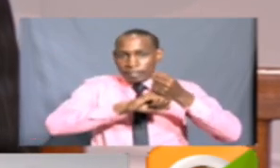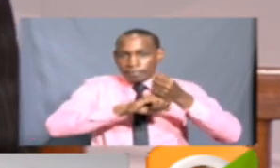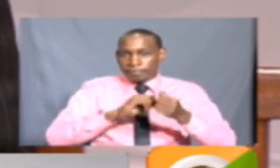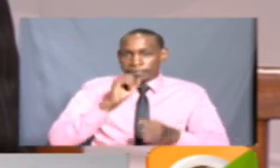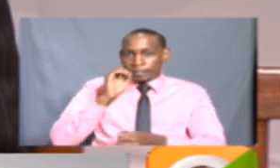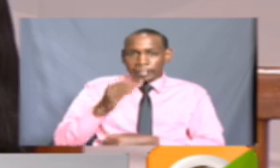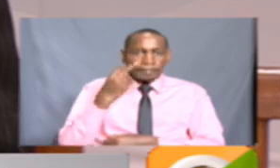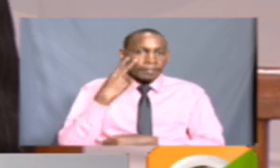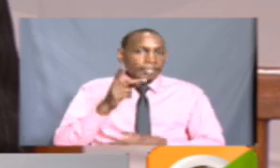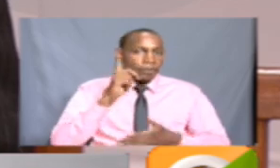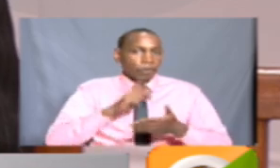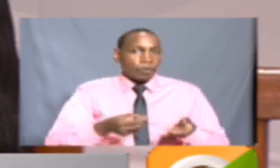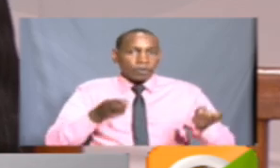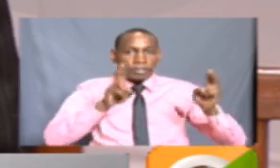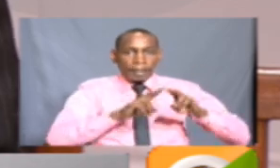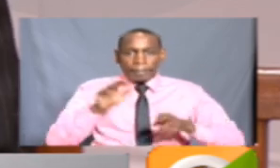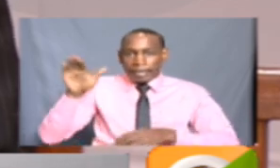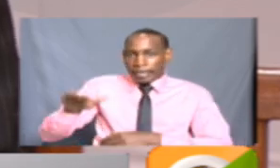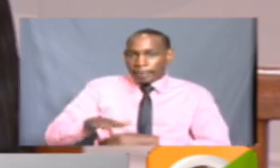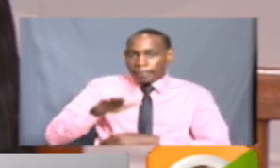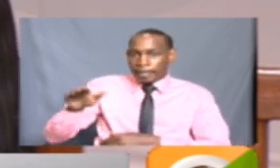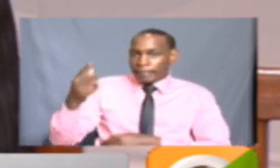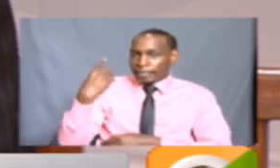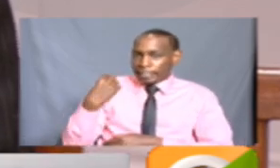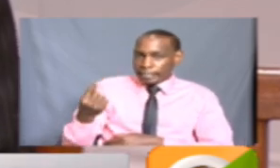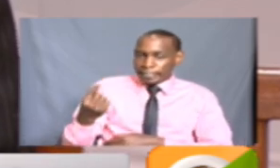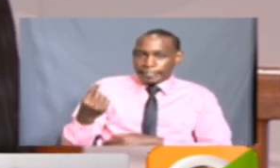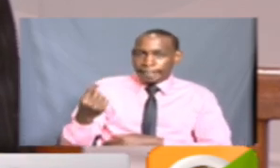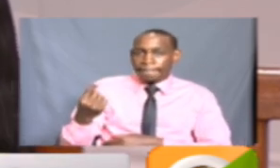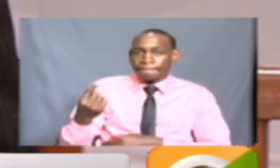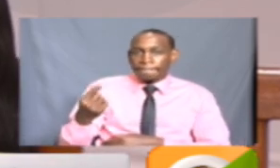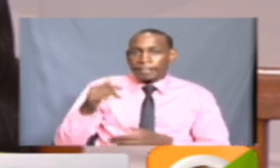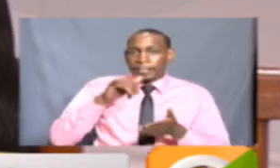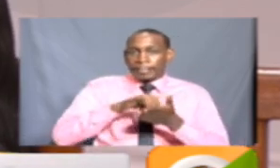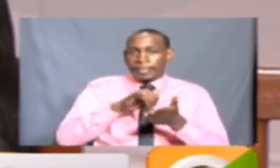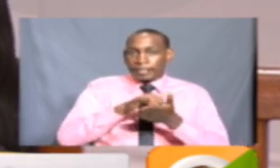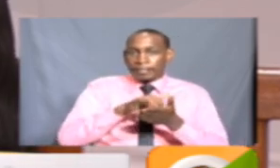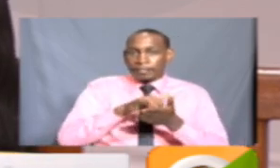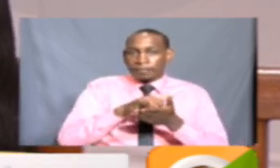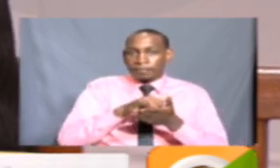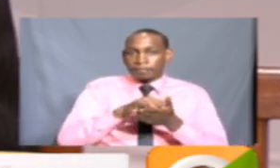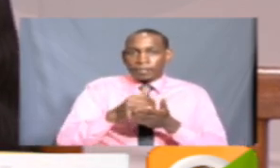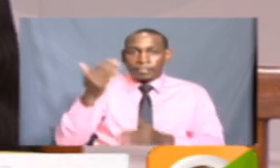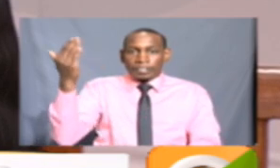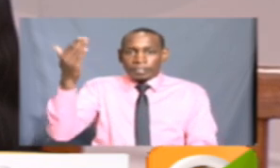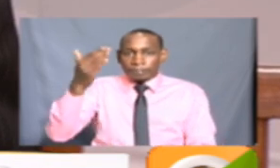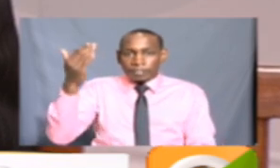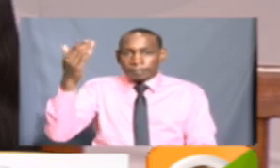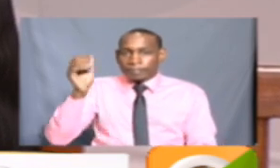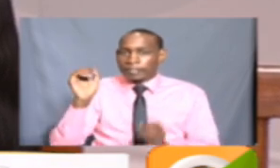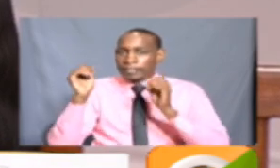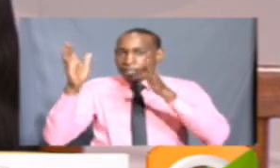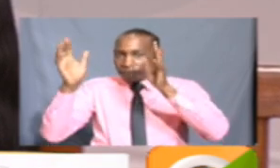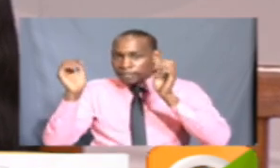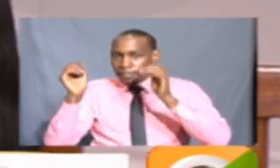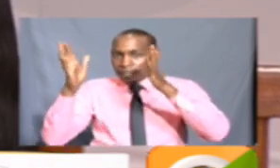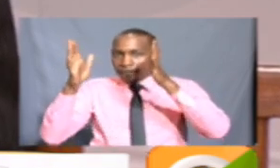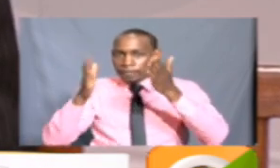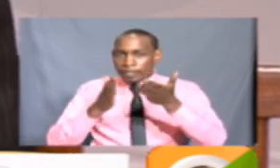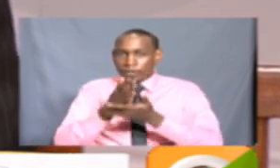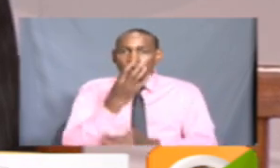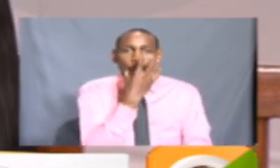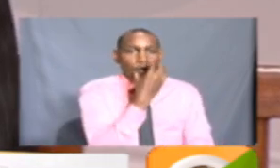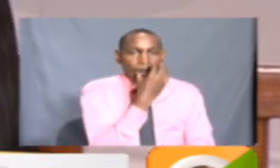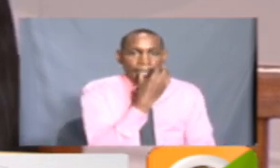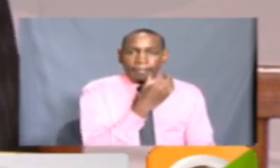you looked at what happened in parliament the other day, that his speech was being celebrated by the